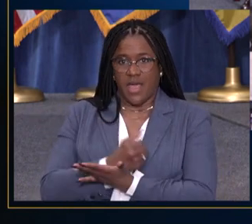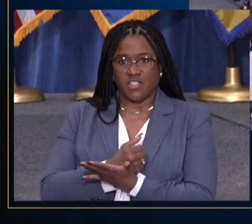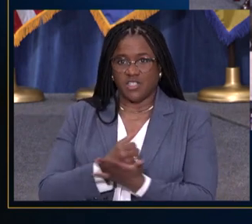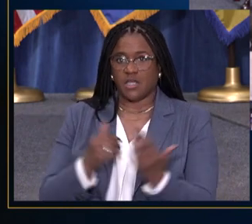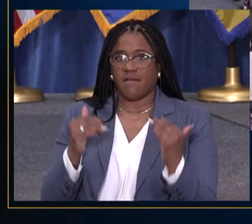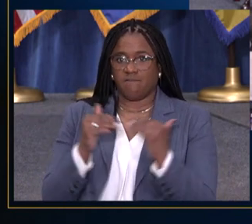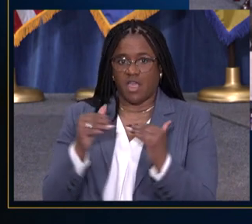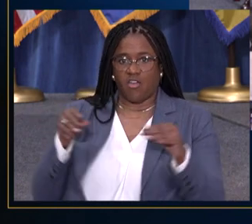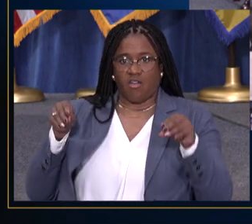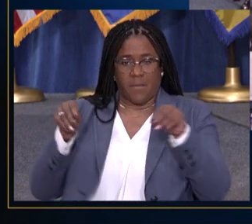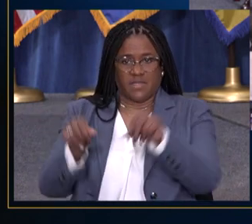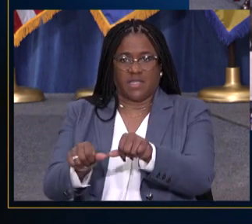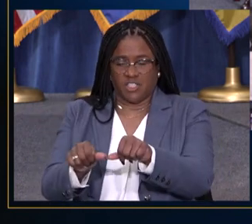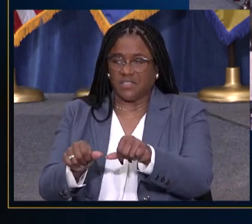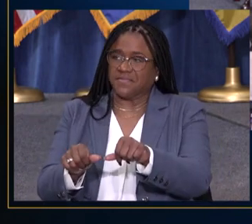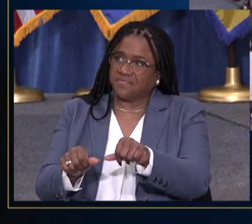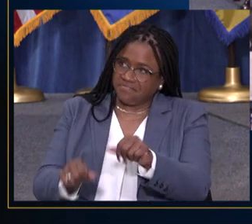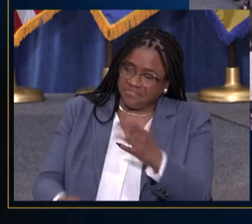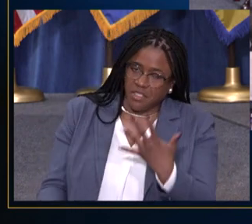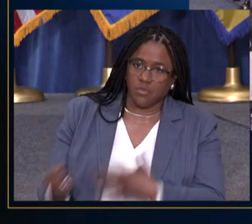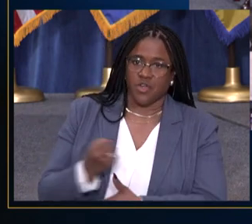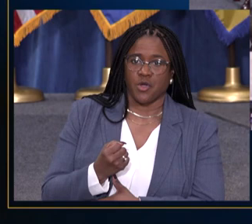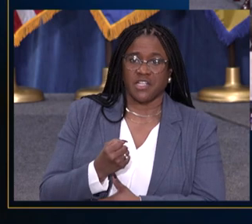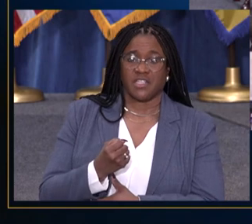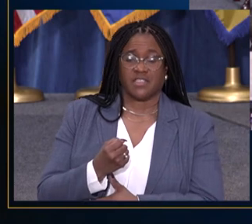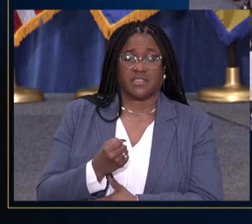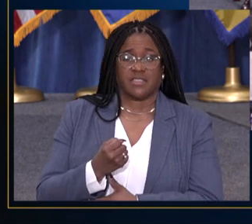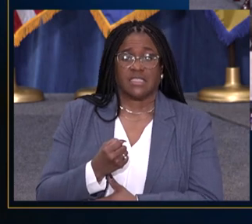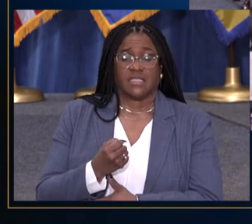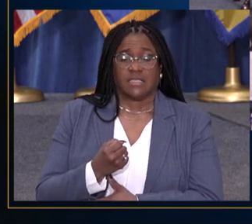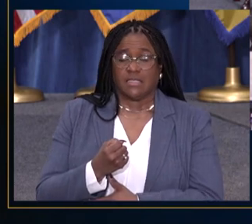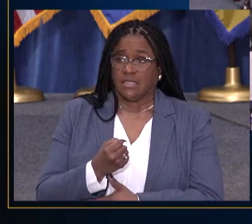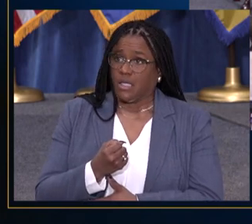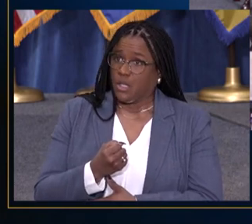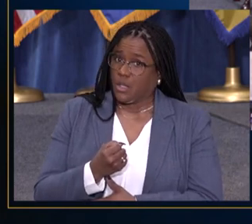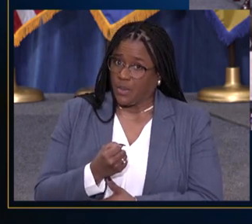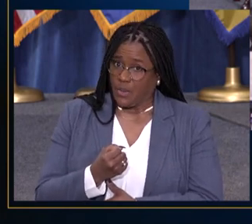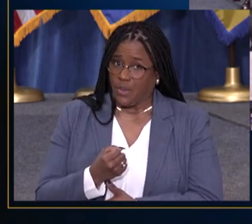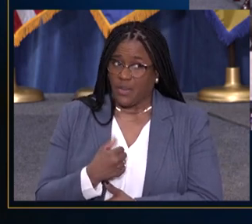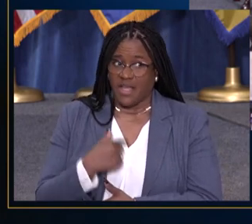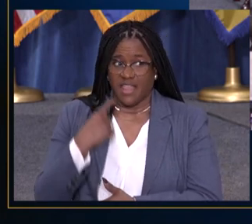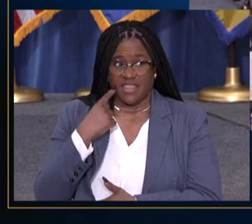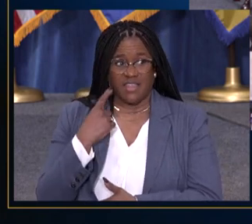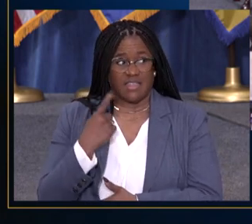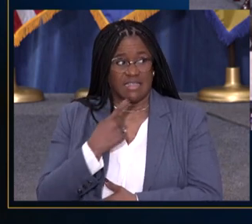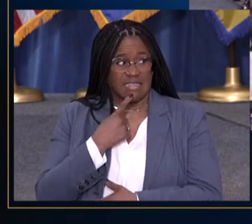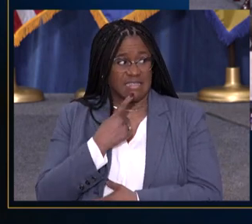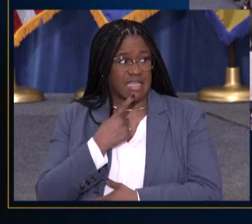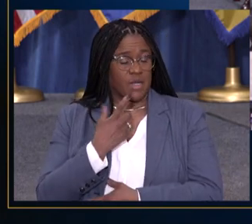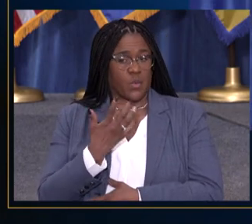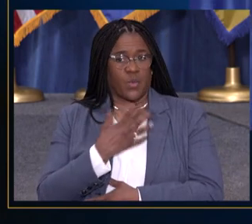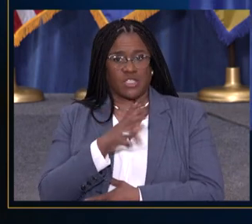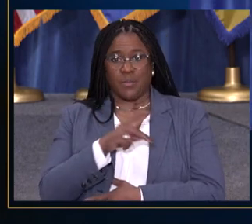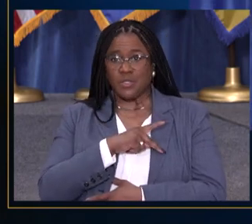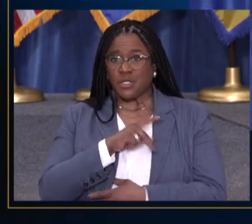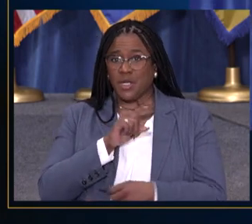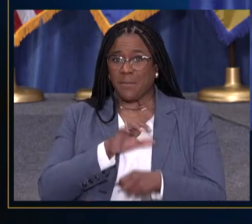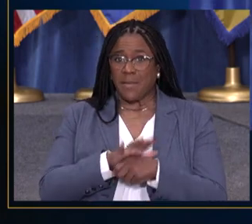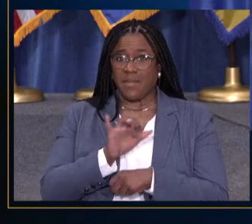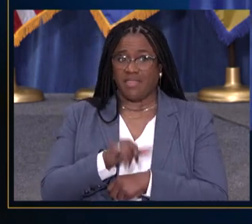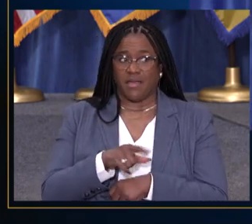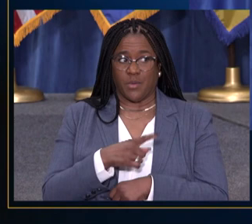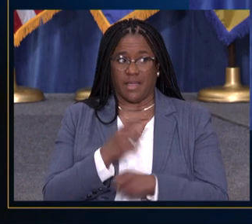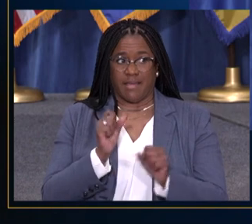fair compensation is a priority. And I think Q has said, what's the personal commitments that you can make